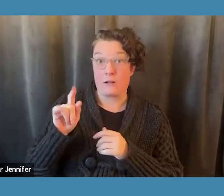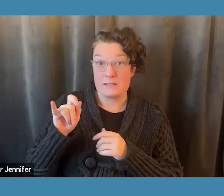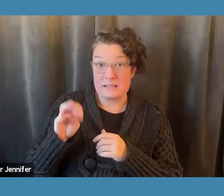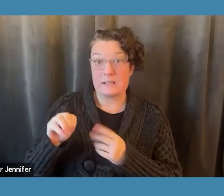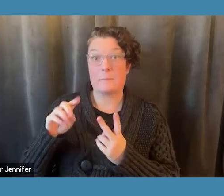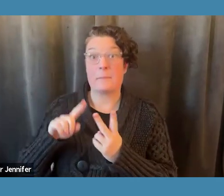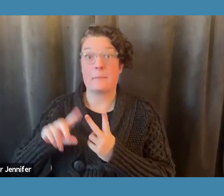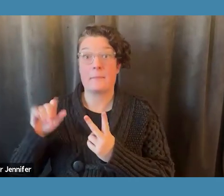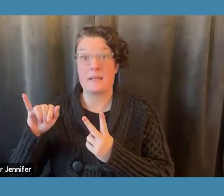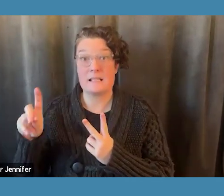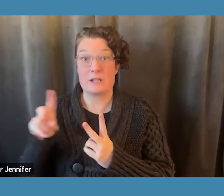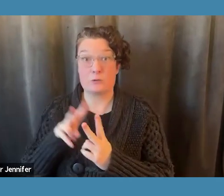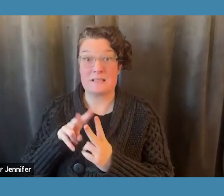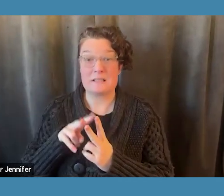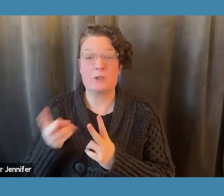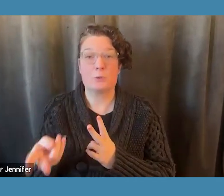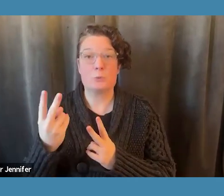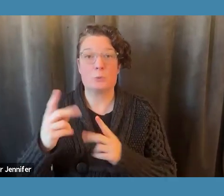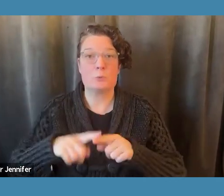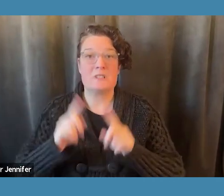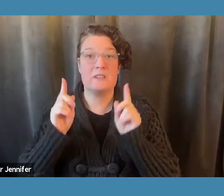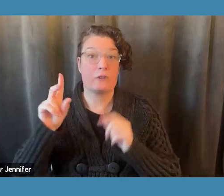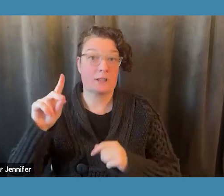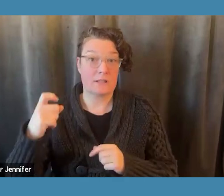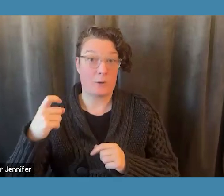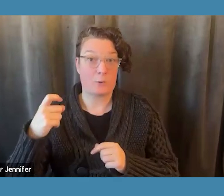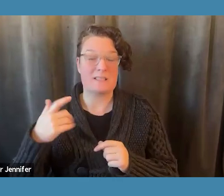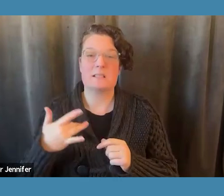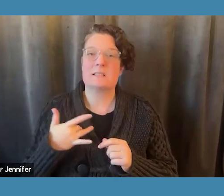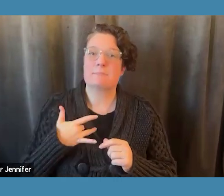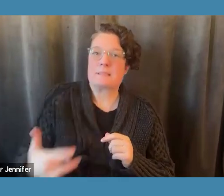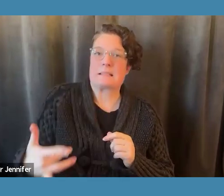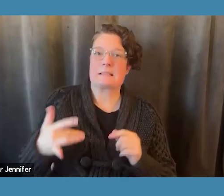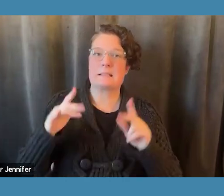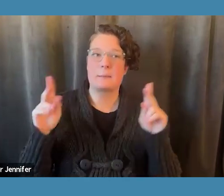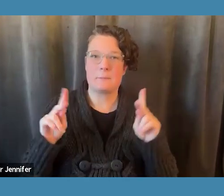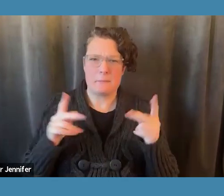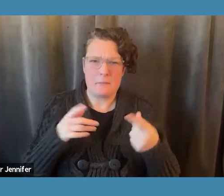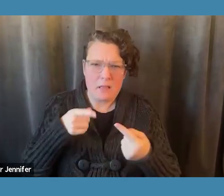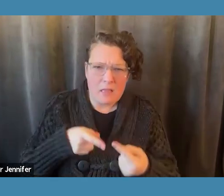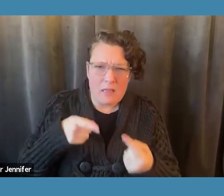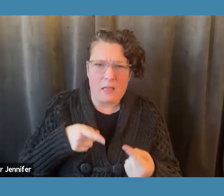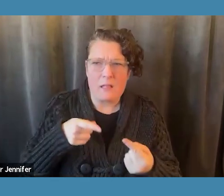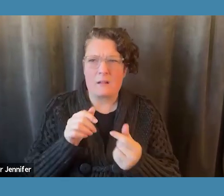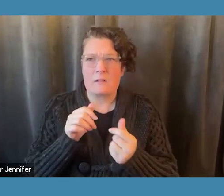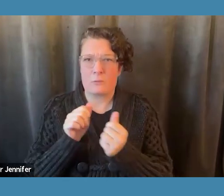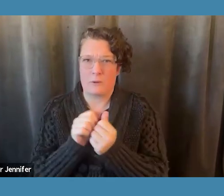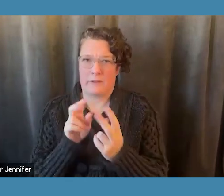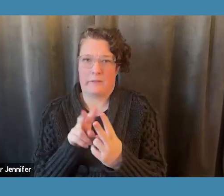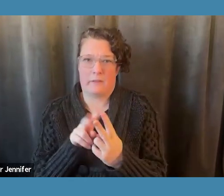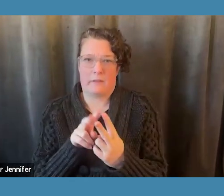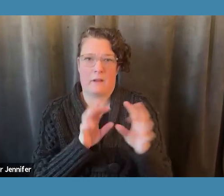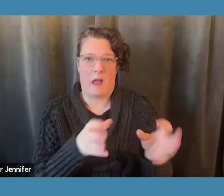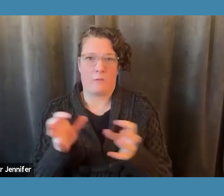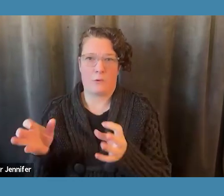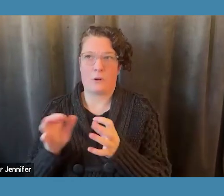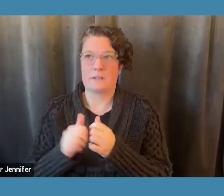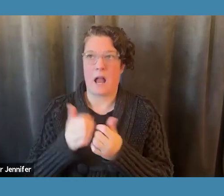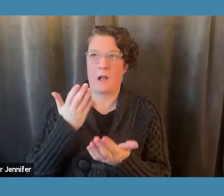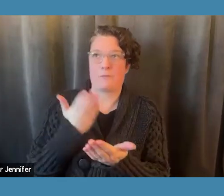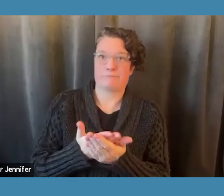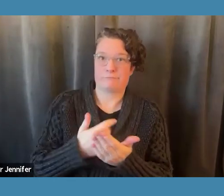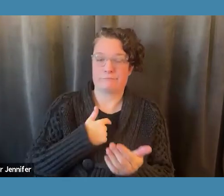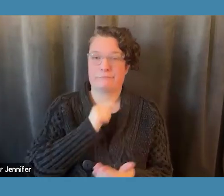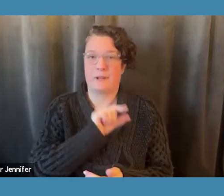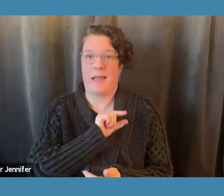two diagnoses that typically folks have the most difficulty with as far as becoming eligible for the